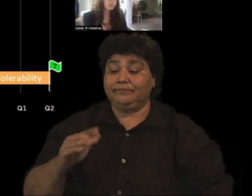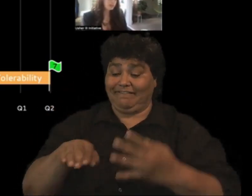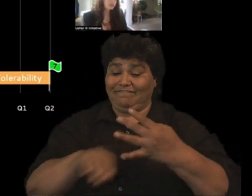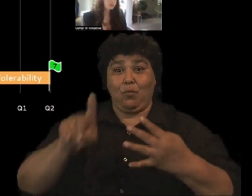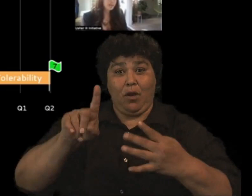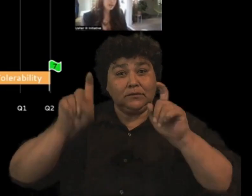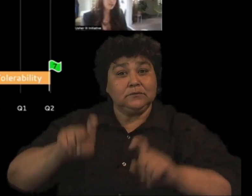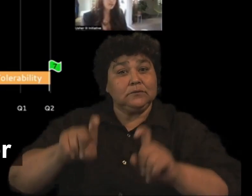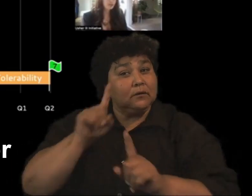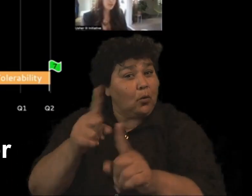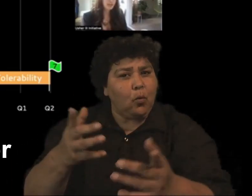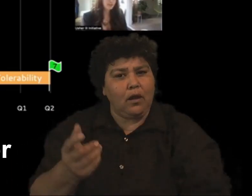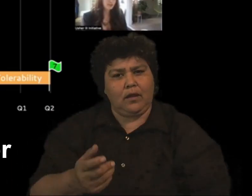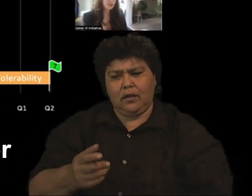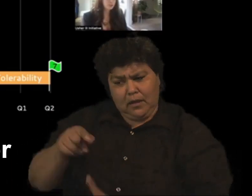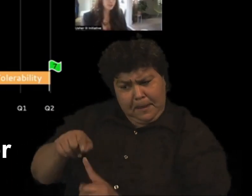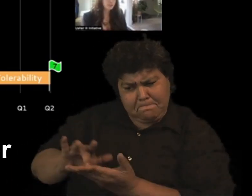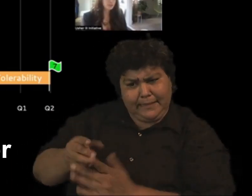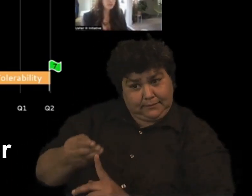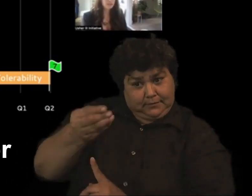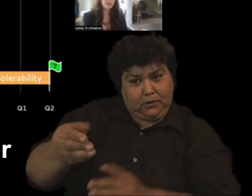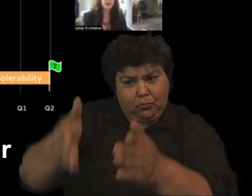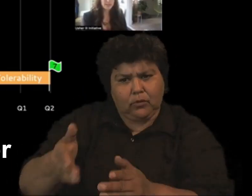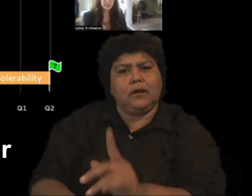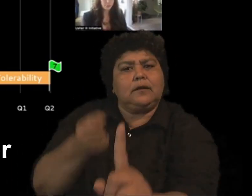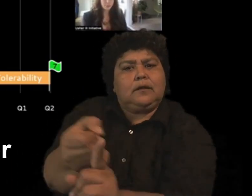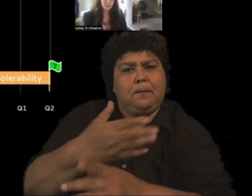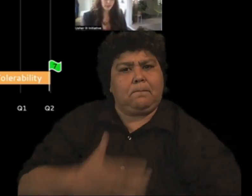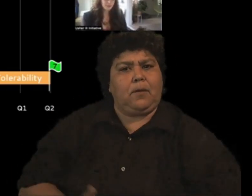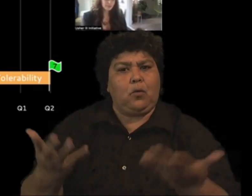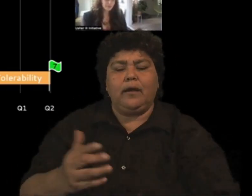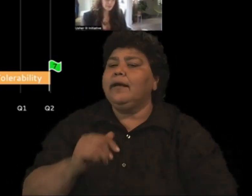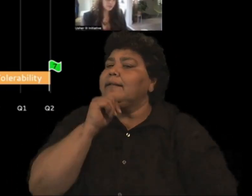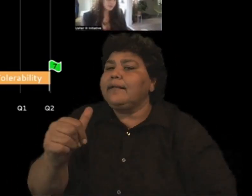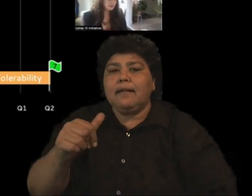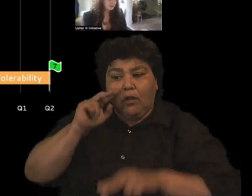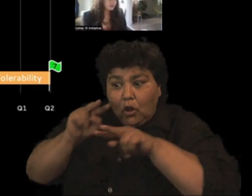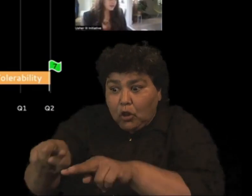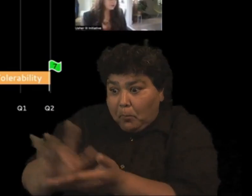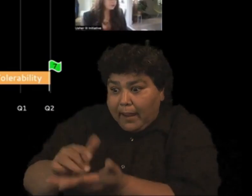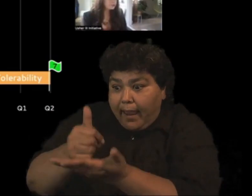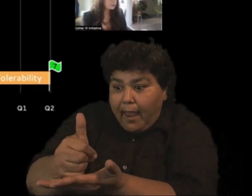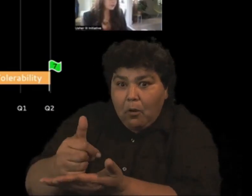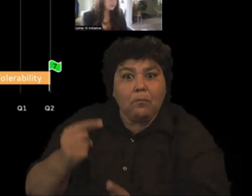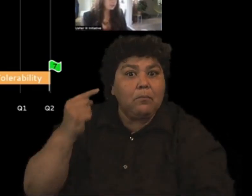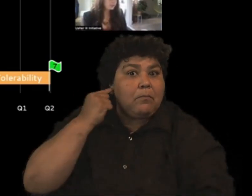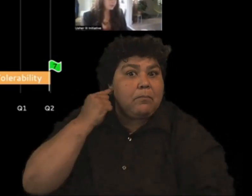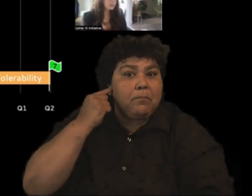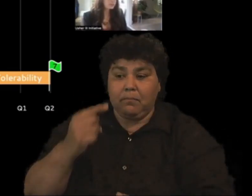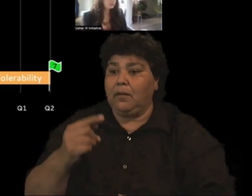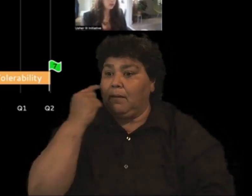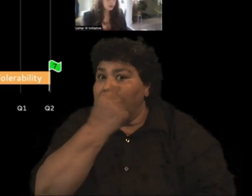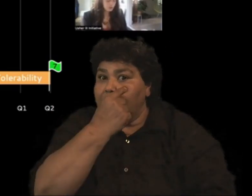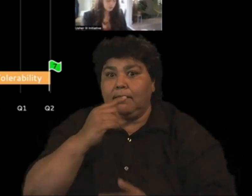to understand the drug's behavior in humans, not its therapeutic efficacy. In order to do this, one needs